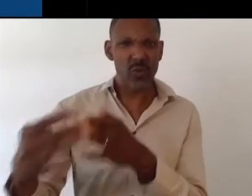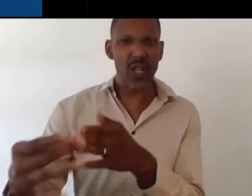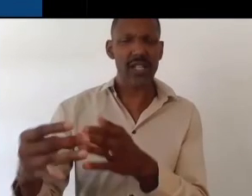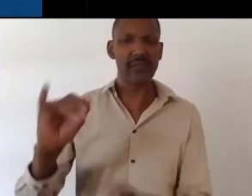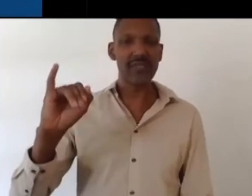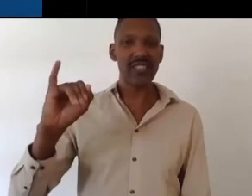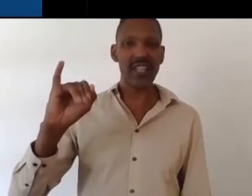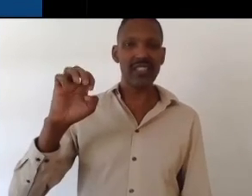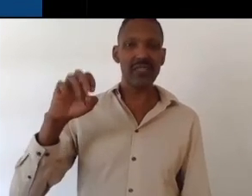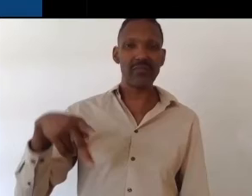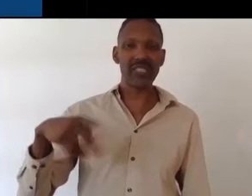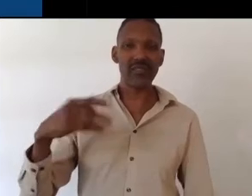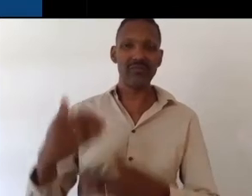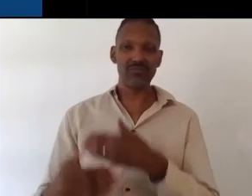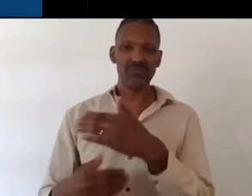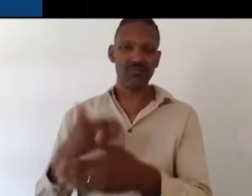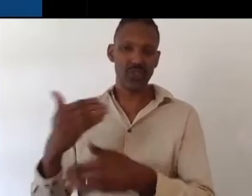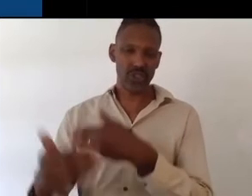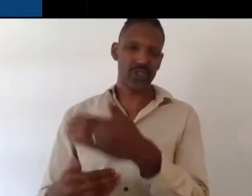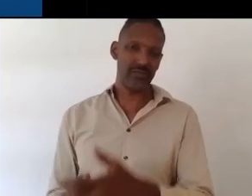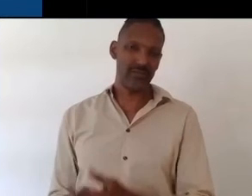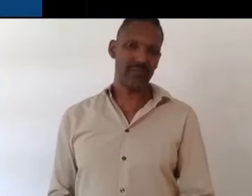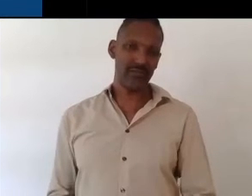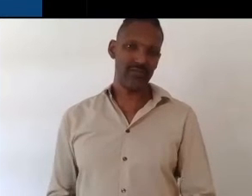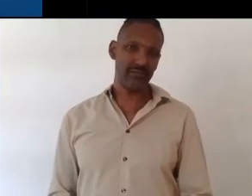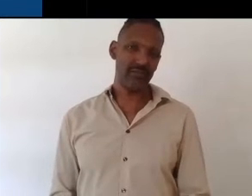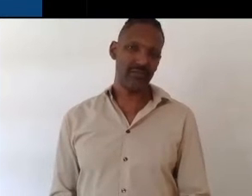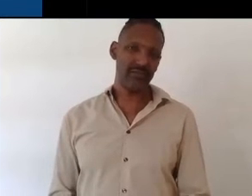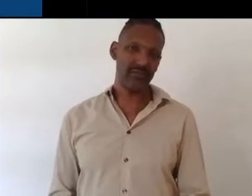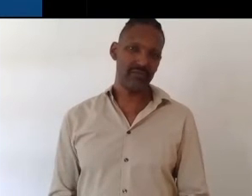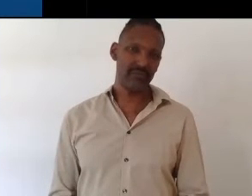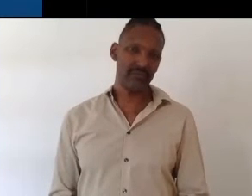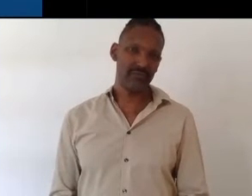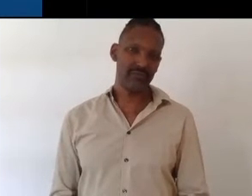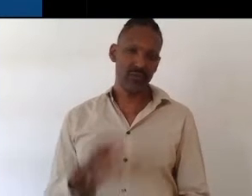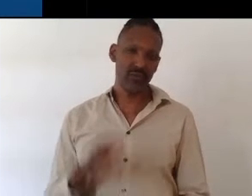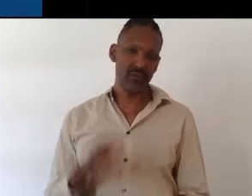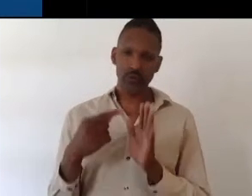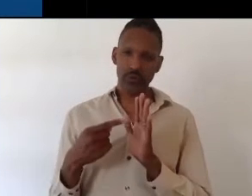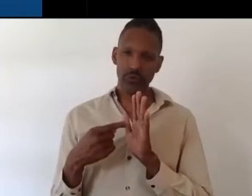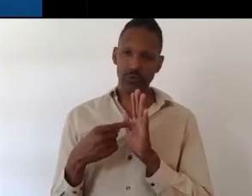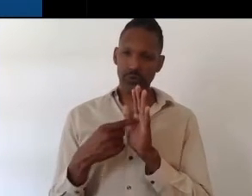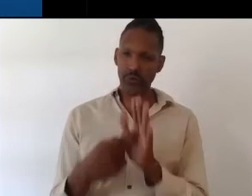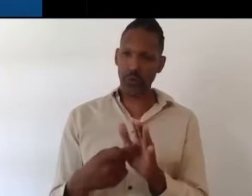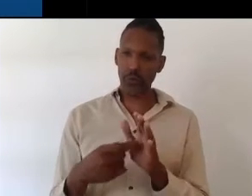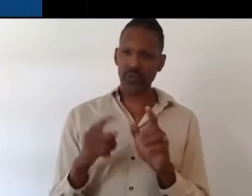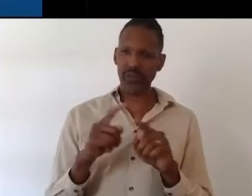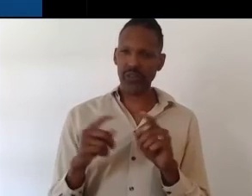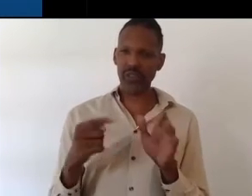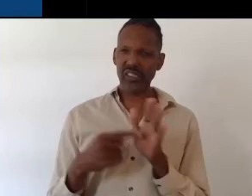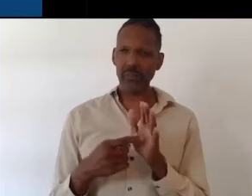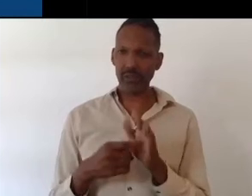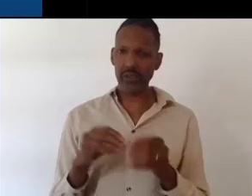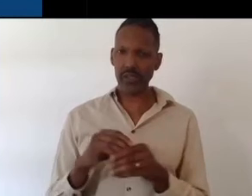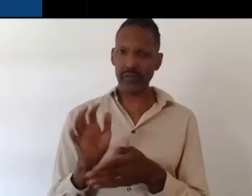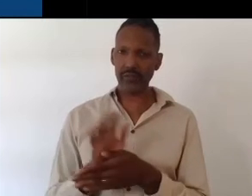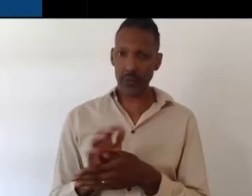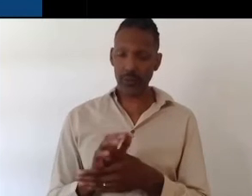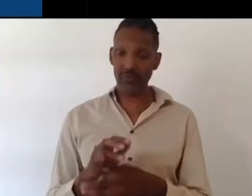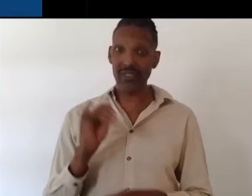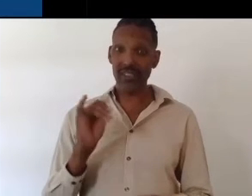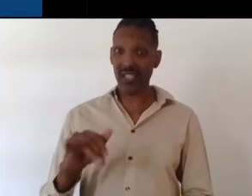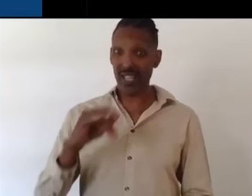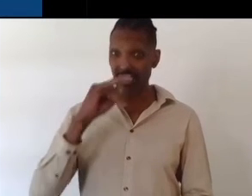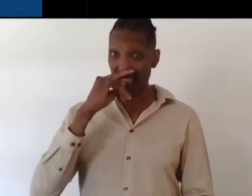vocabulary words was one of his goals. And he uses the word energy in this video clip that I'm going to show